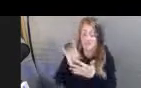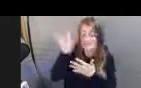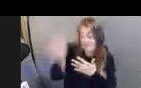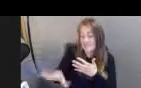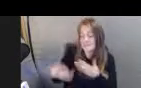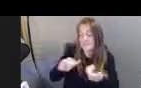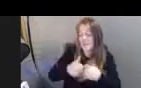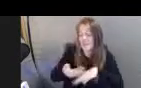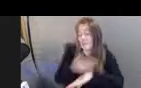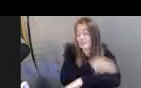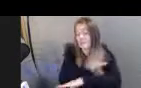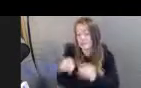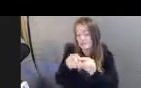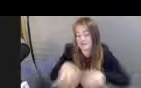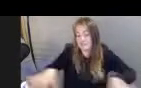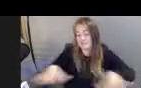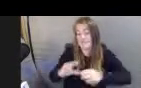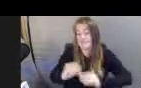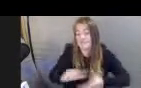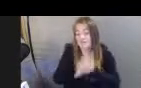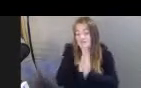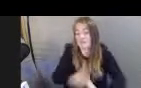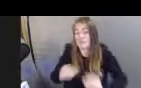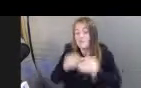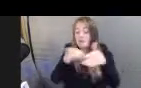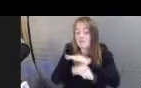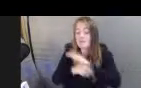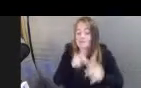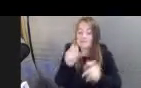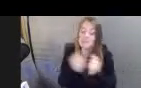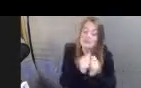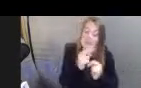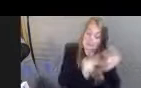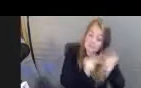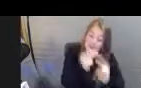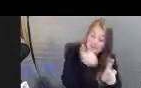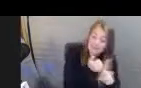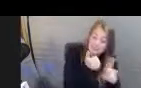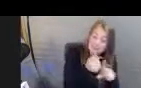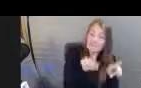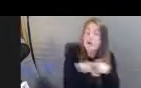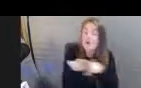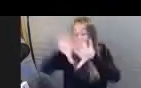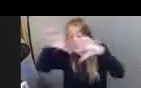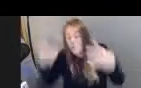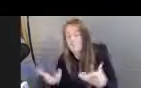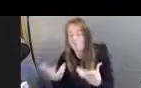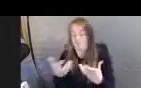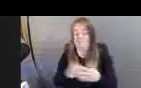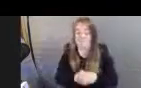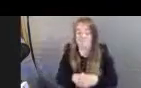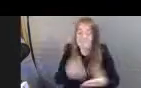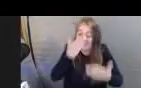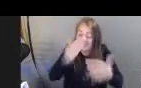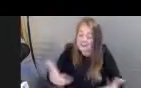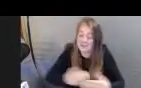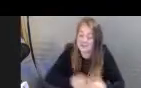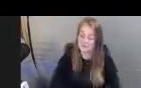spaces more accessible for people with disabilities from the built environment perspective and just overall in our community. So thank you very